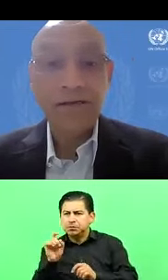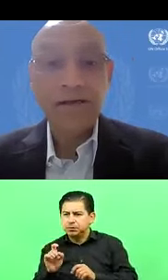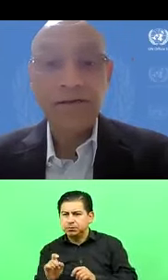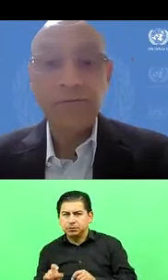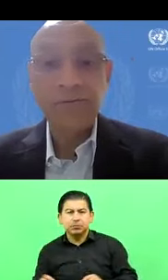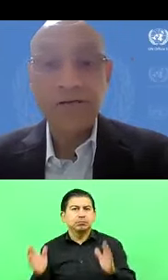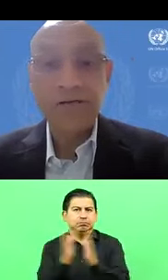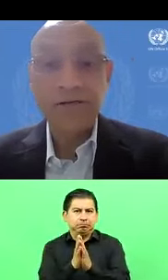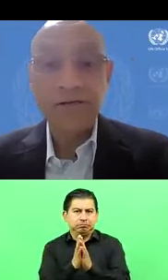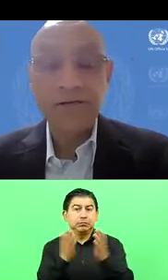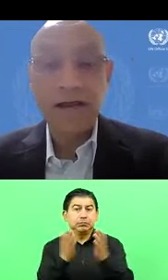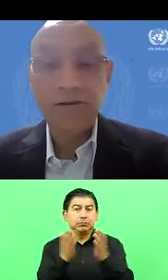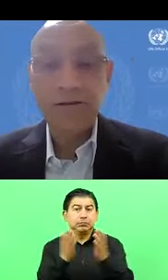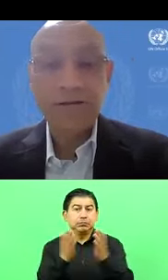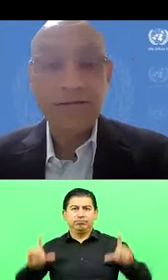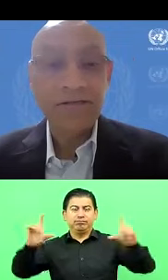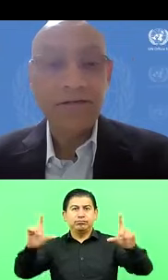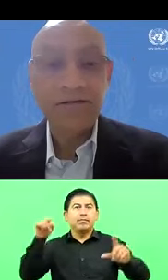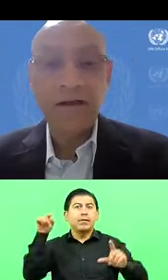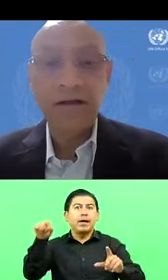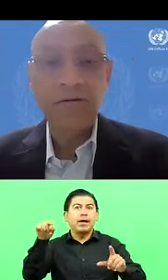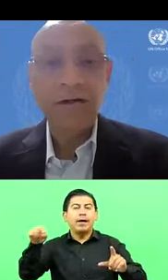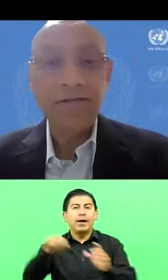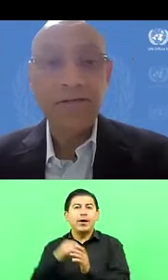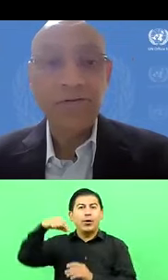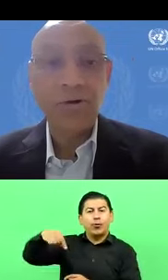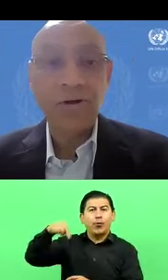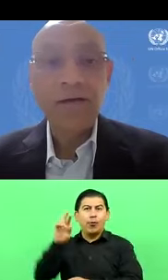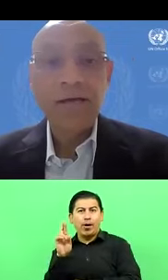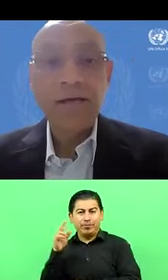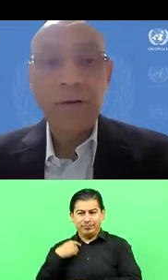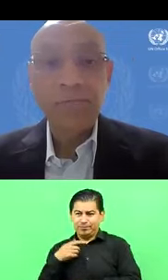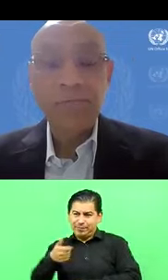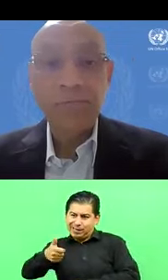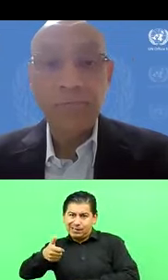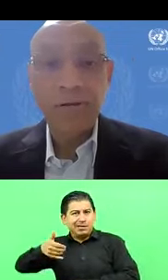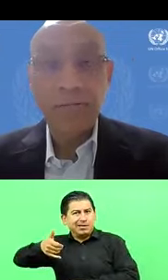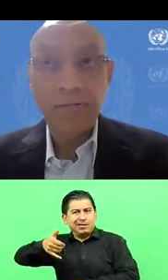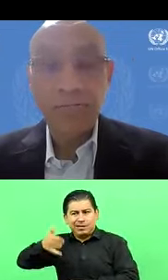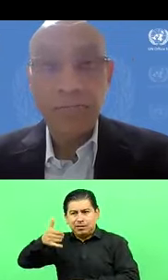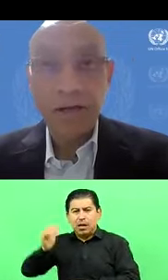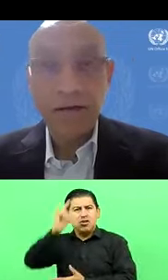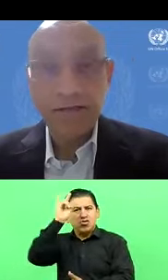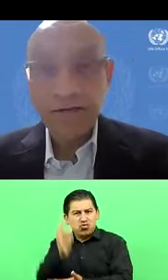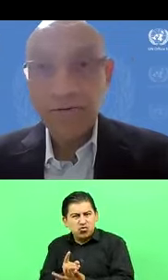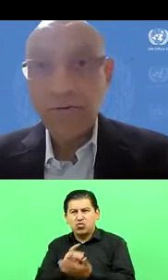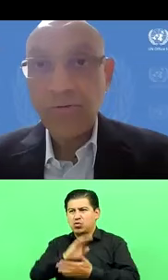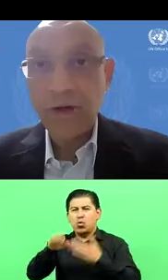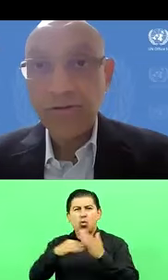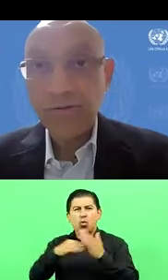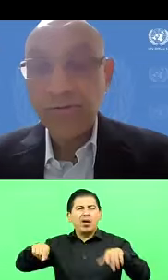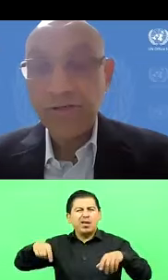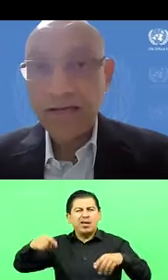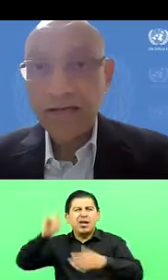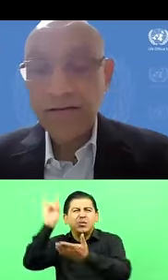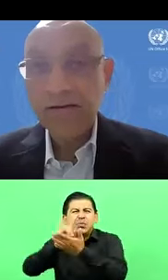access the course materials and all the session recordings and so on. But rest assured,